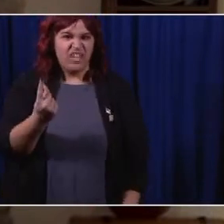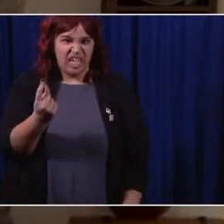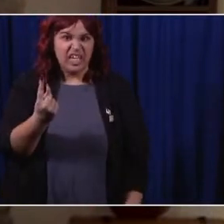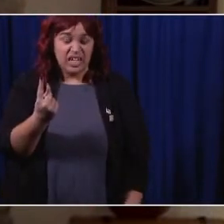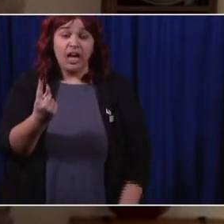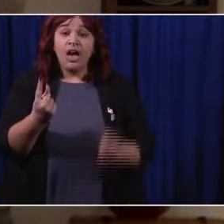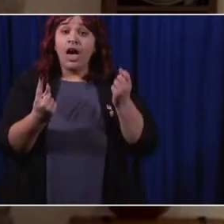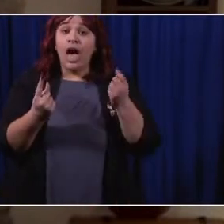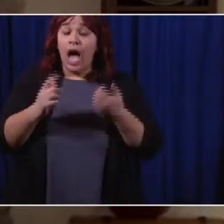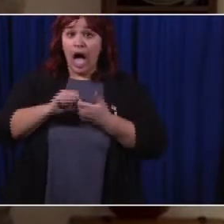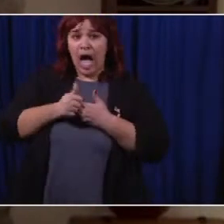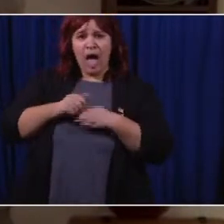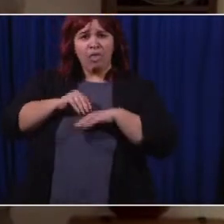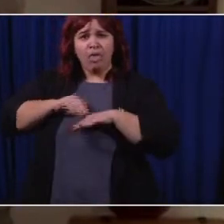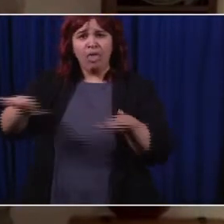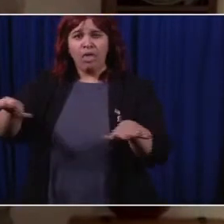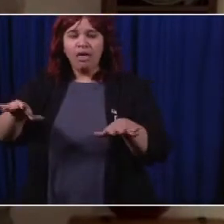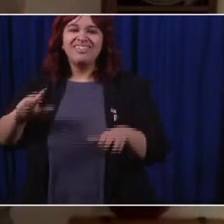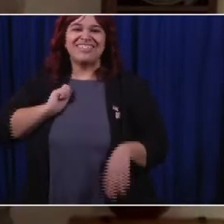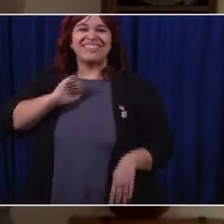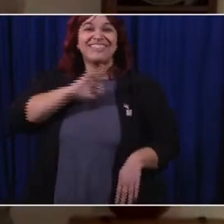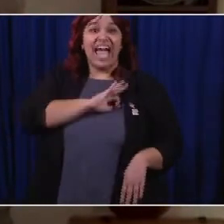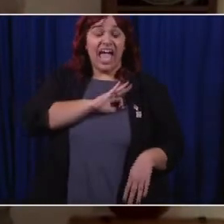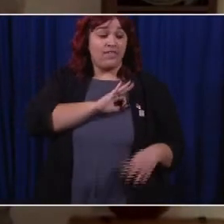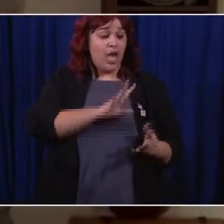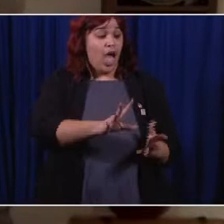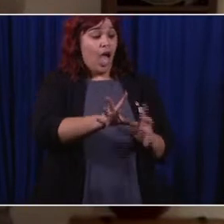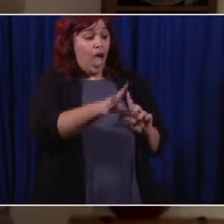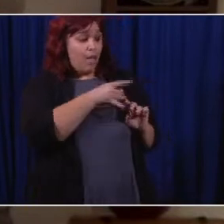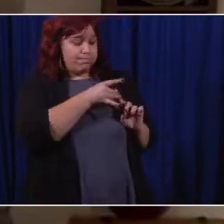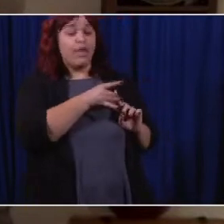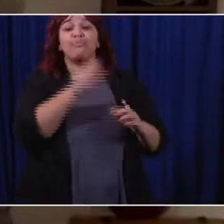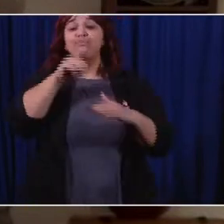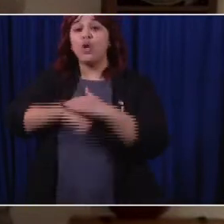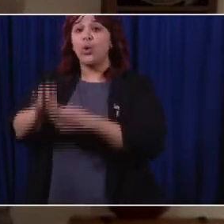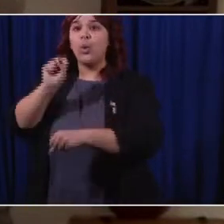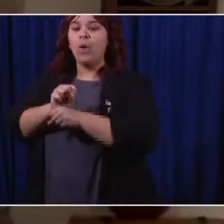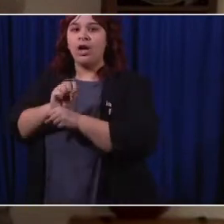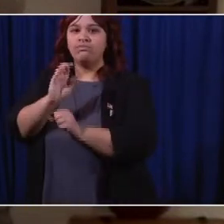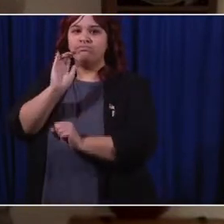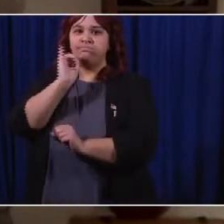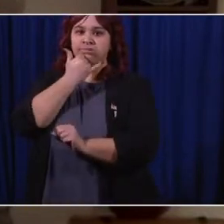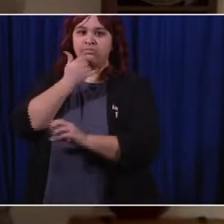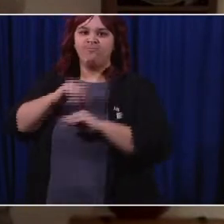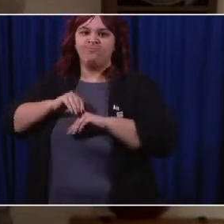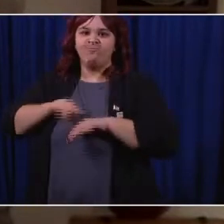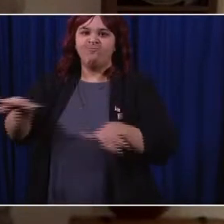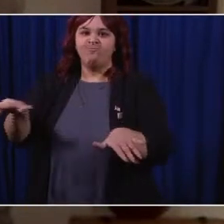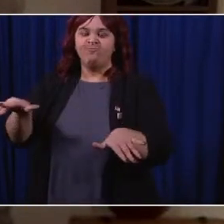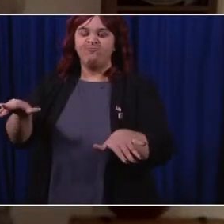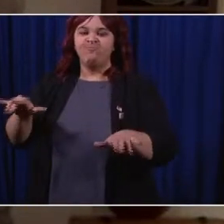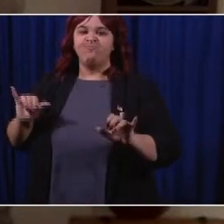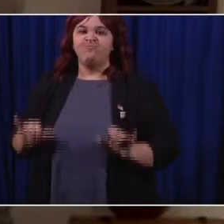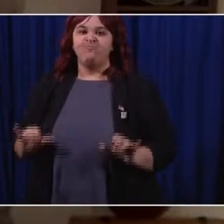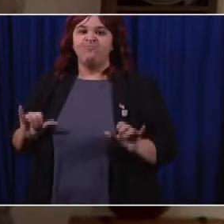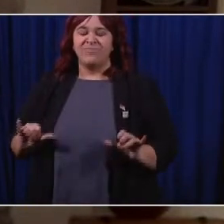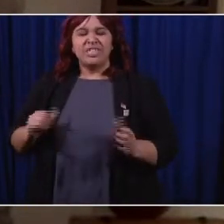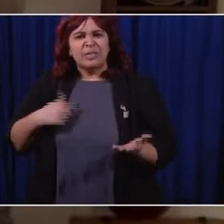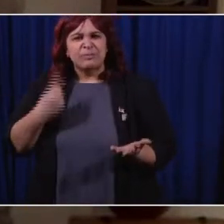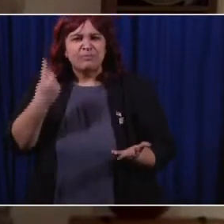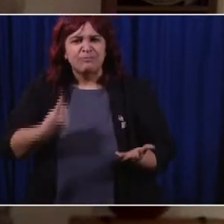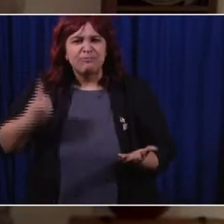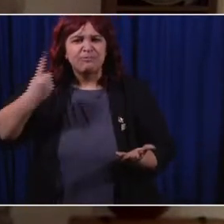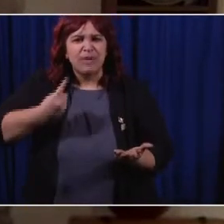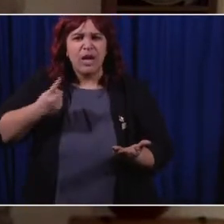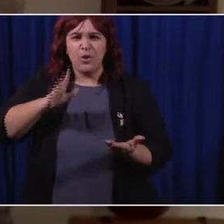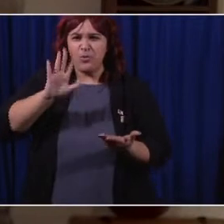work. How is this allowed to happen, and how is the state making sure long-term care facilities are following the procedures that are in place that